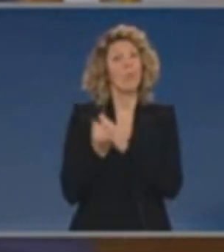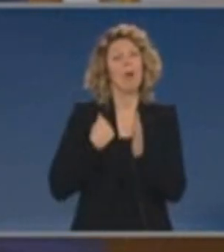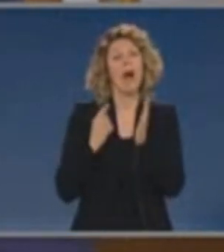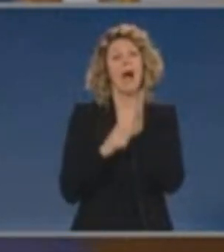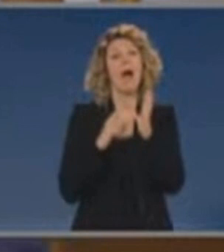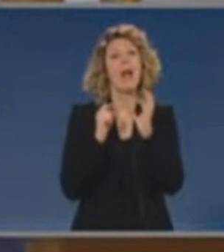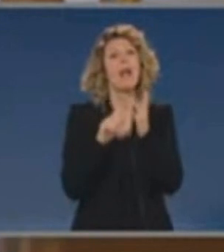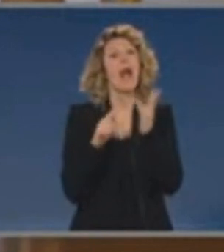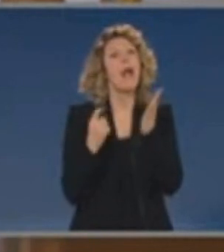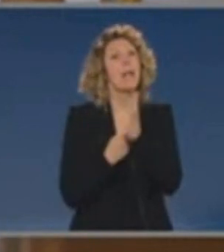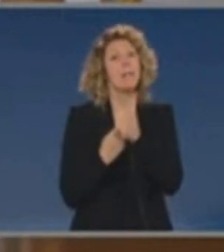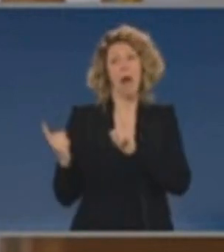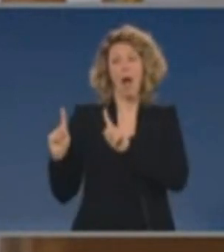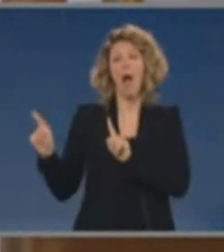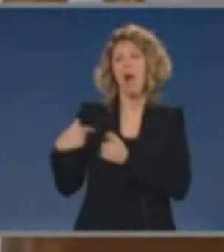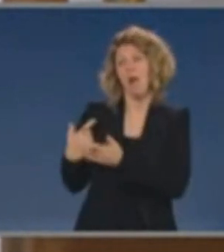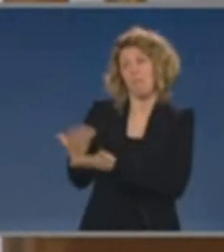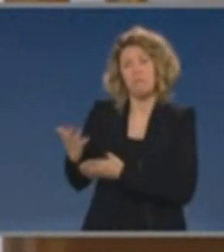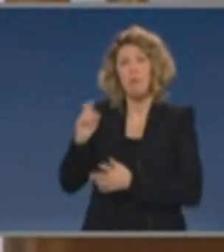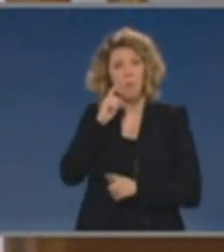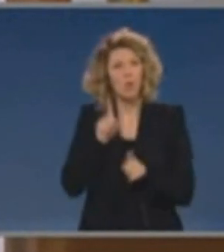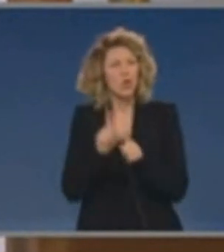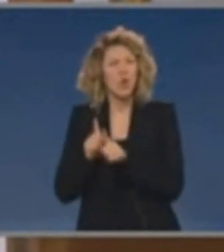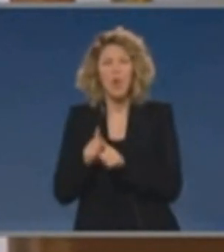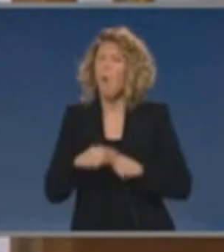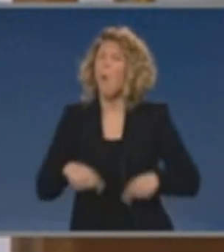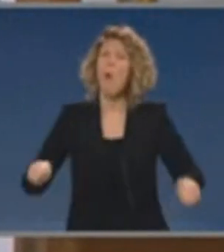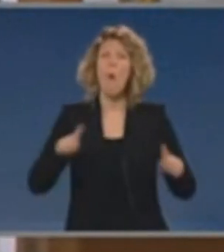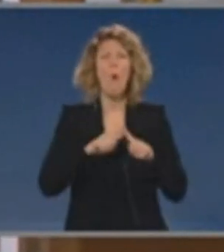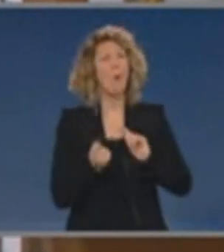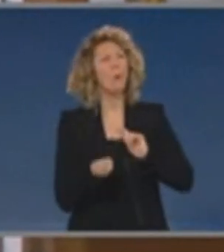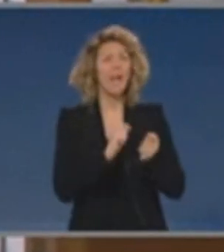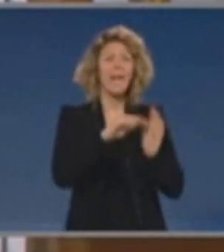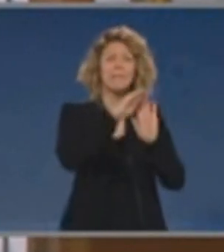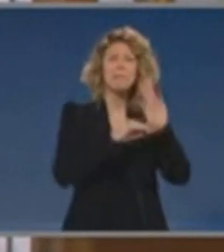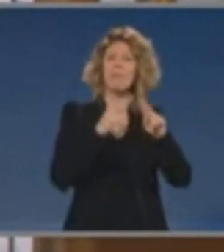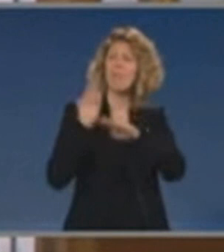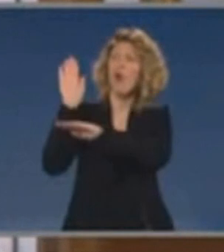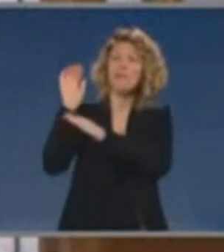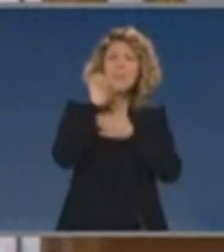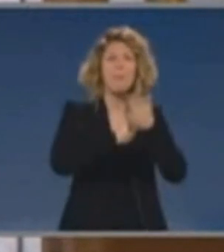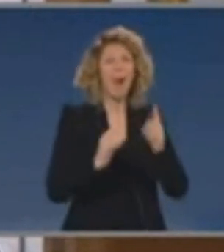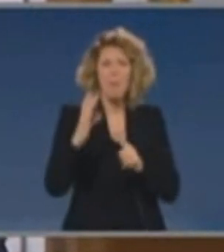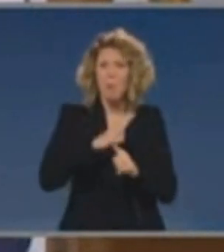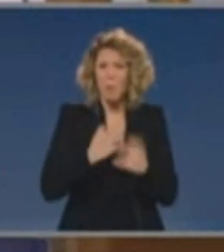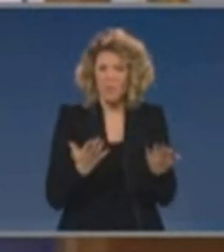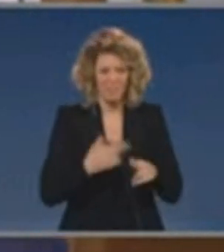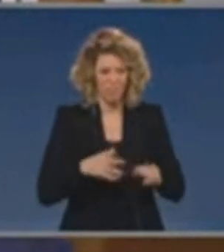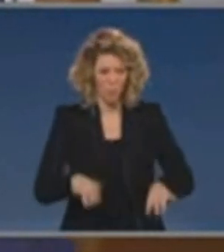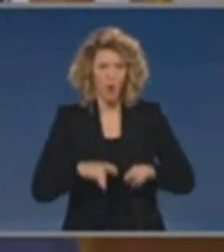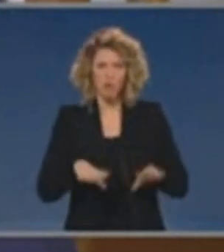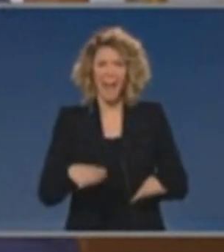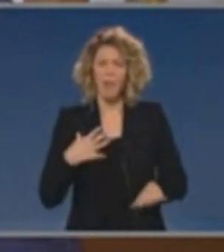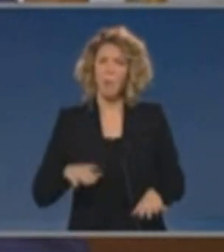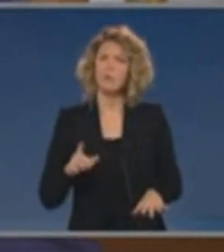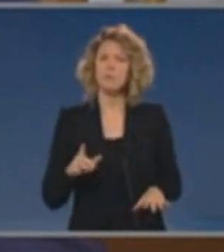counterpart. These reforms are in the national interest. These reforms are designed to give